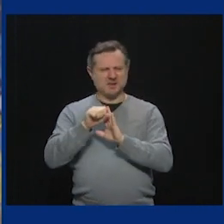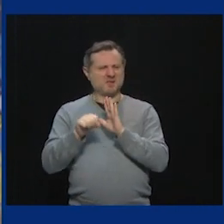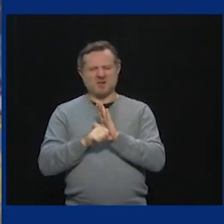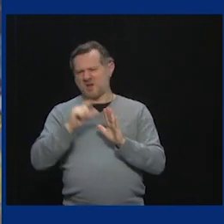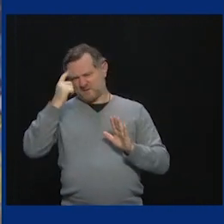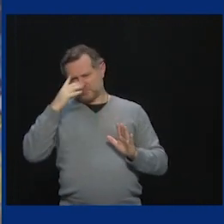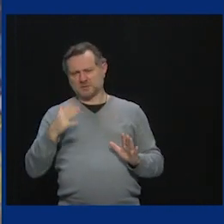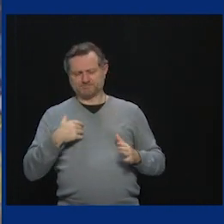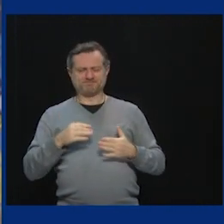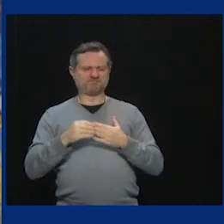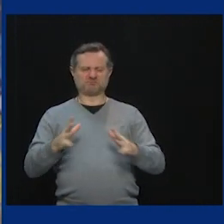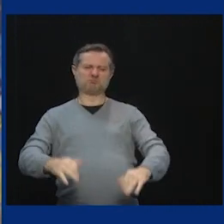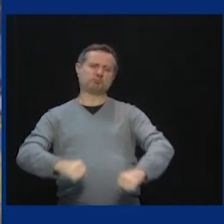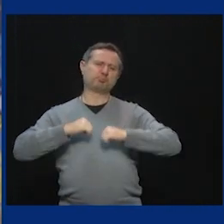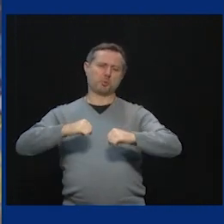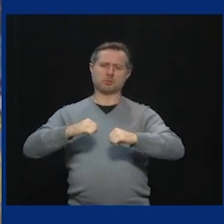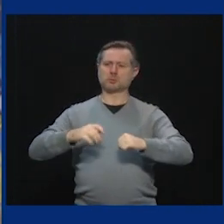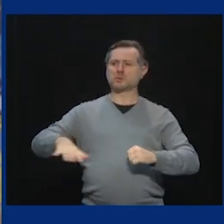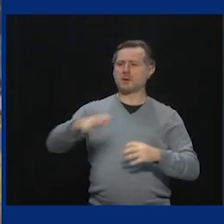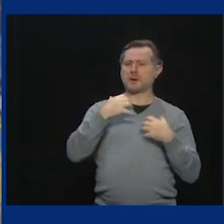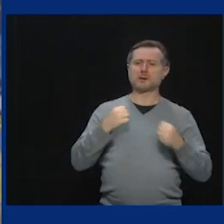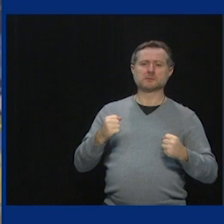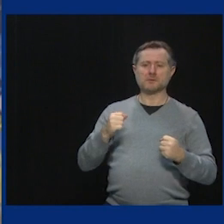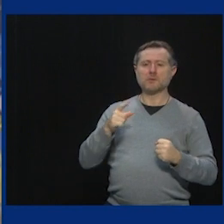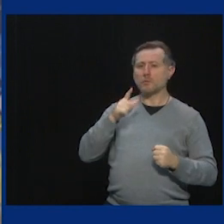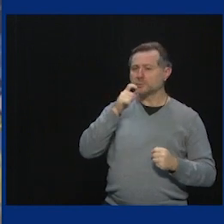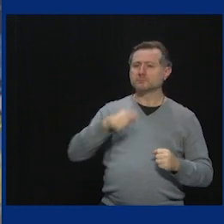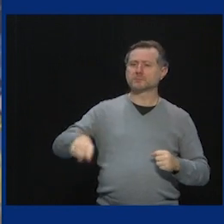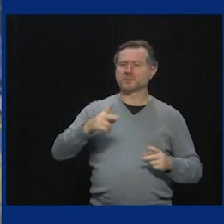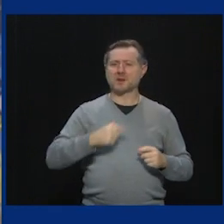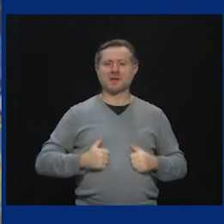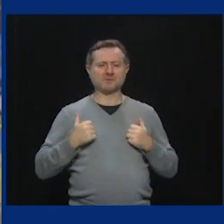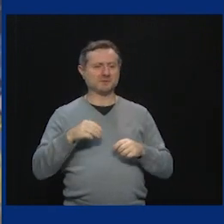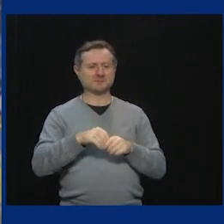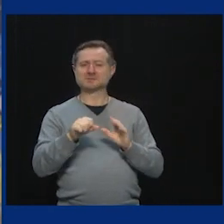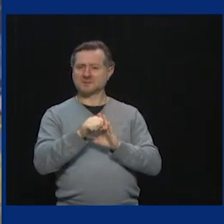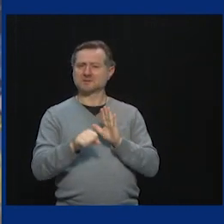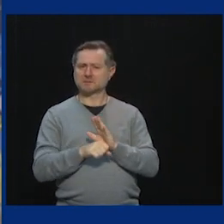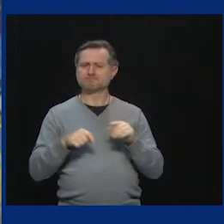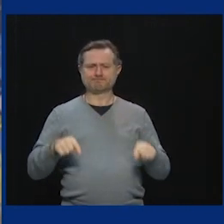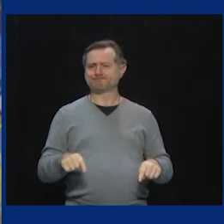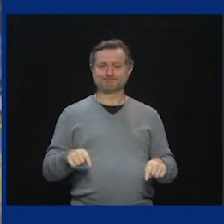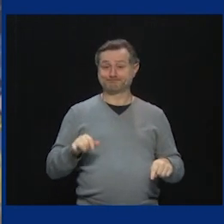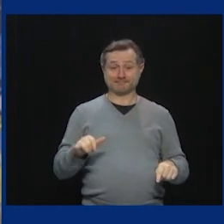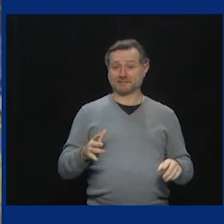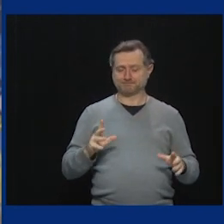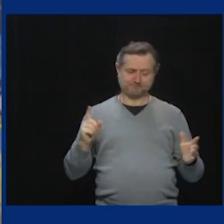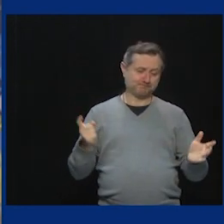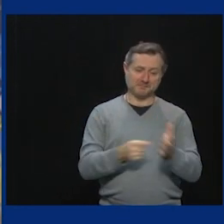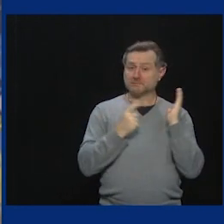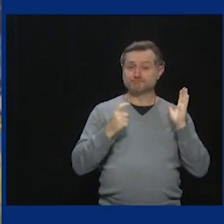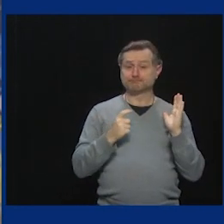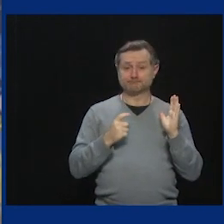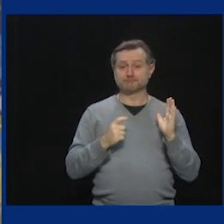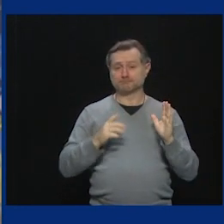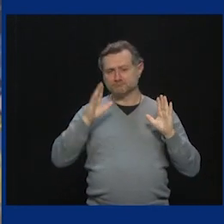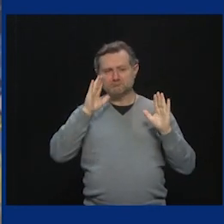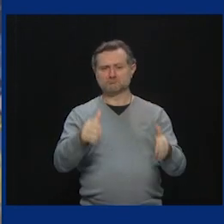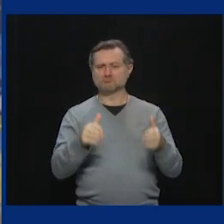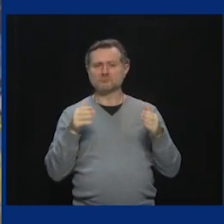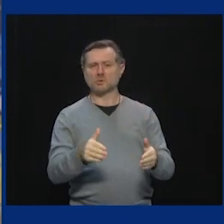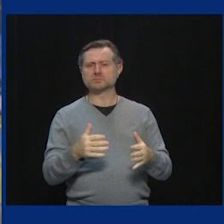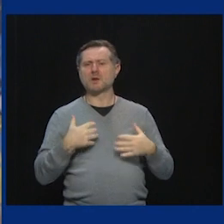health, welfare, and safety of their residents, and that's exactly what we're doing with this mandate. I'm confident we're going to win. In fact, I've had many